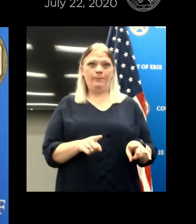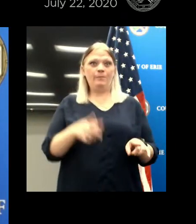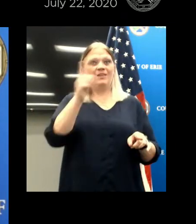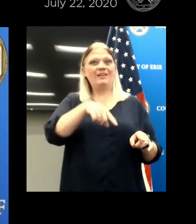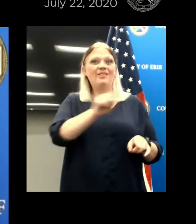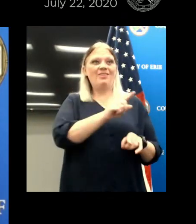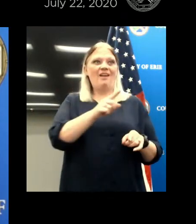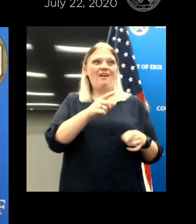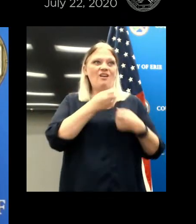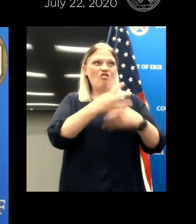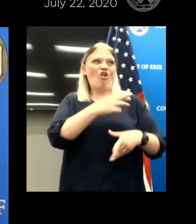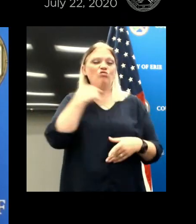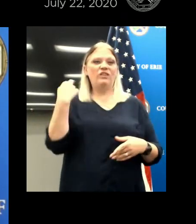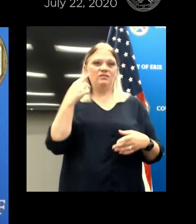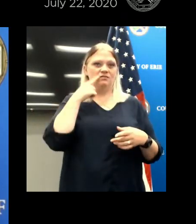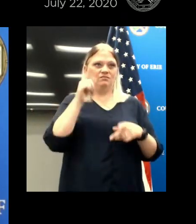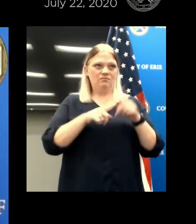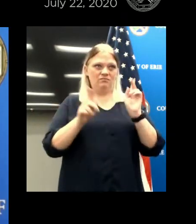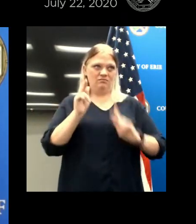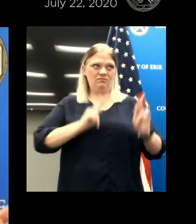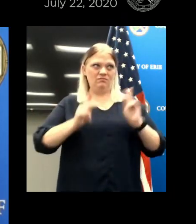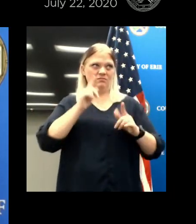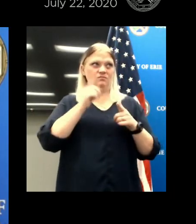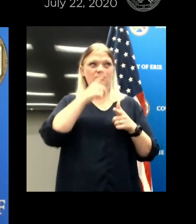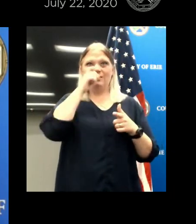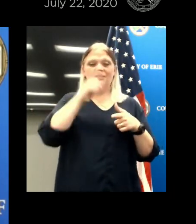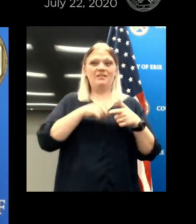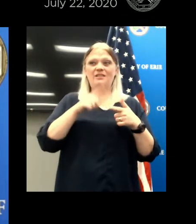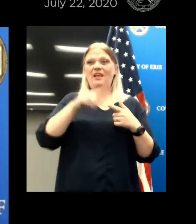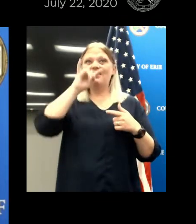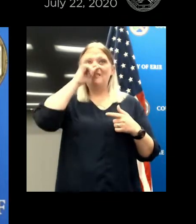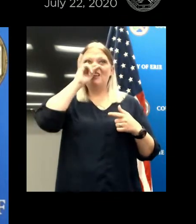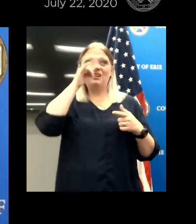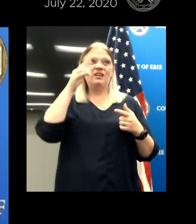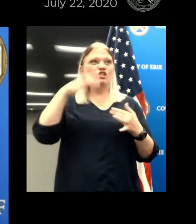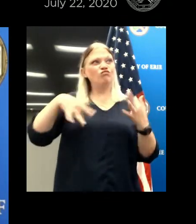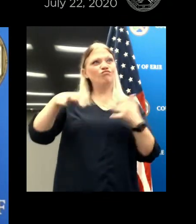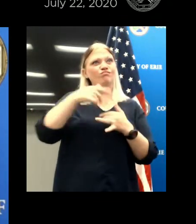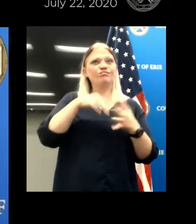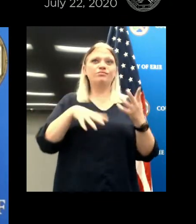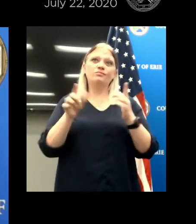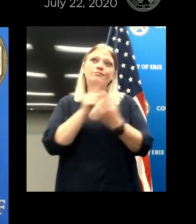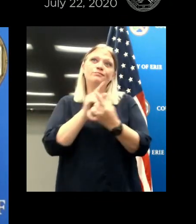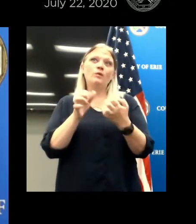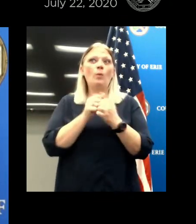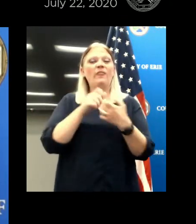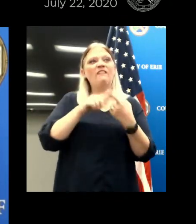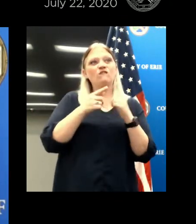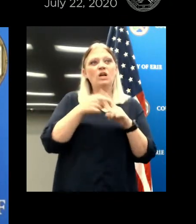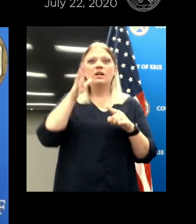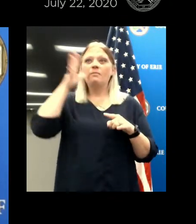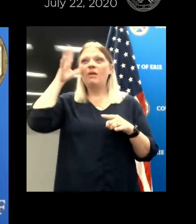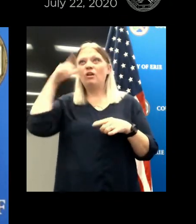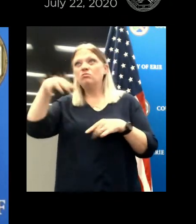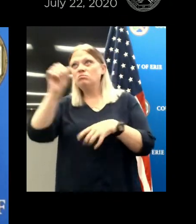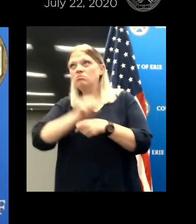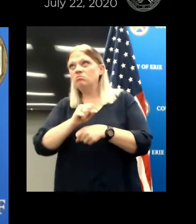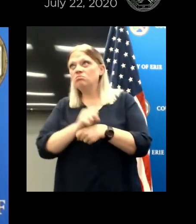putting the public more at risk because then the kids go commingle with their friends. the parents go to